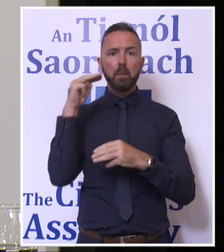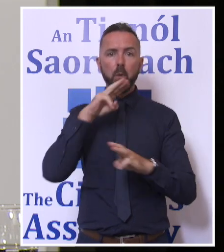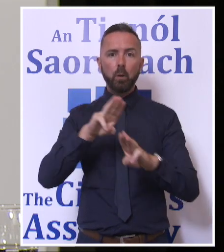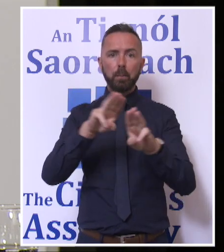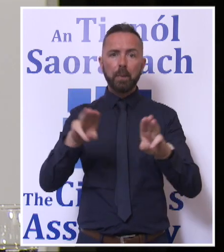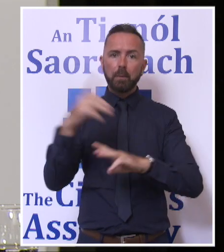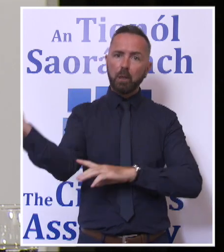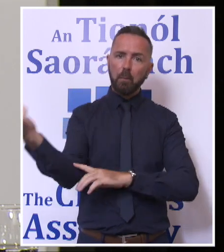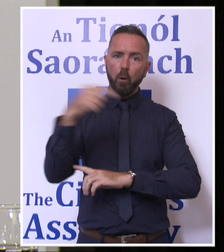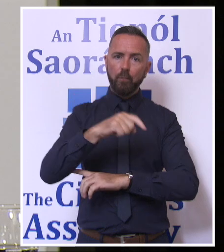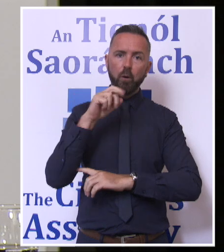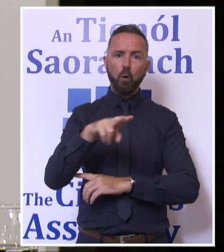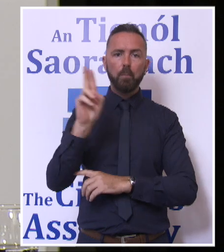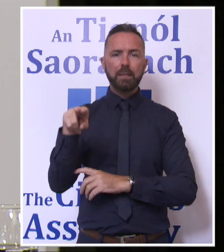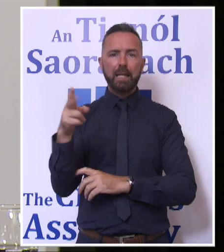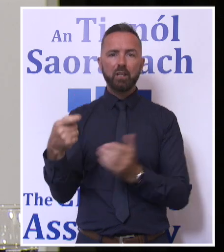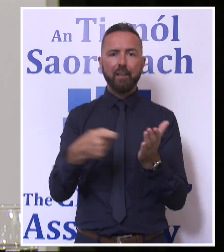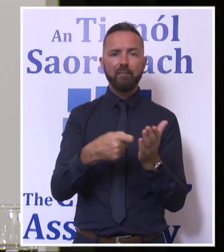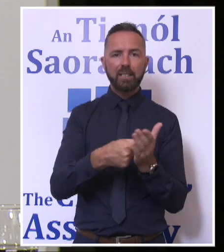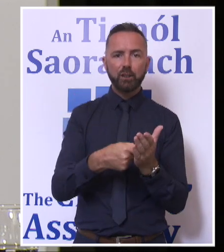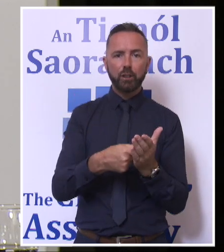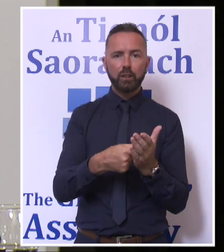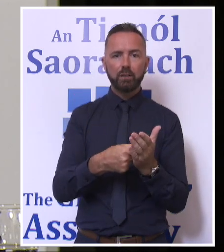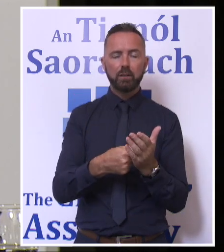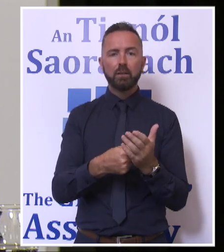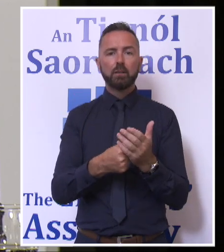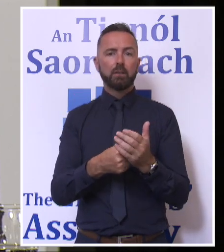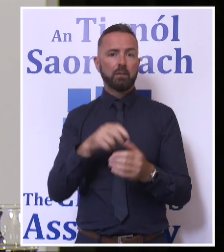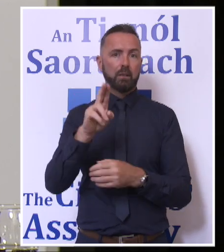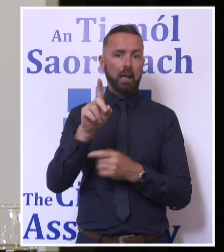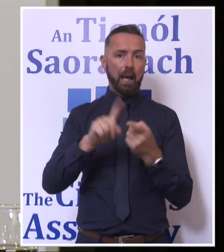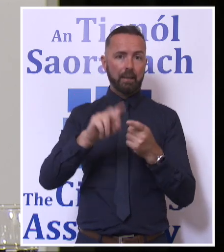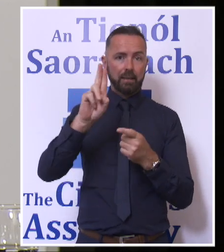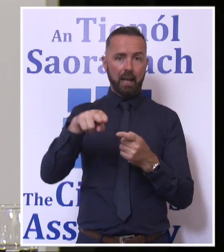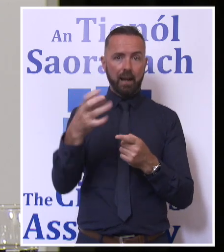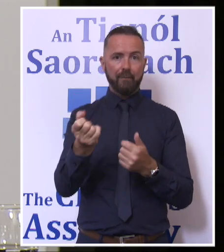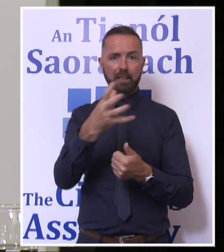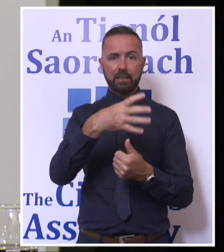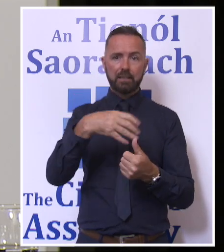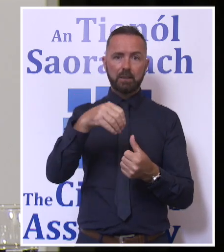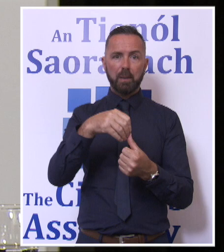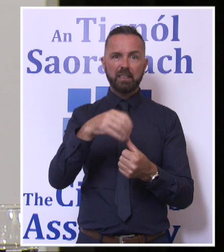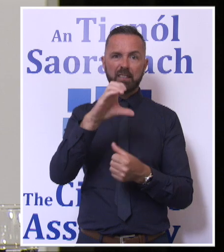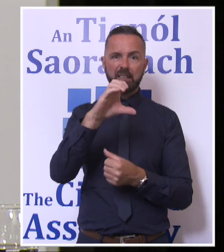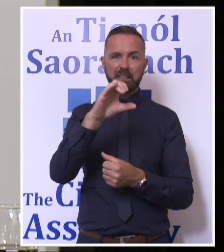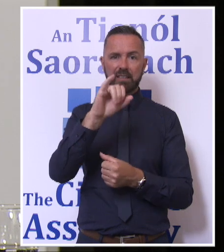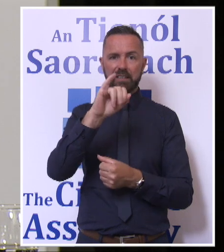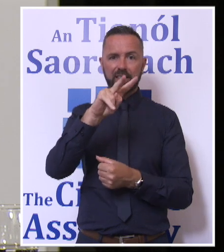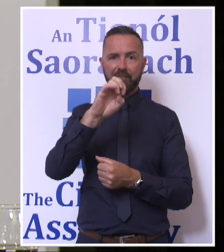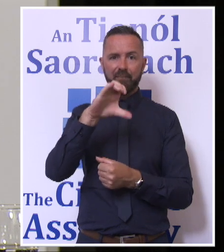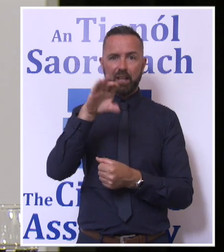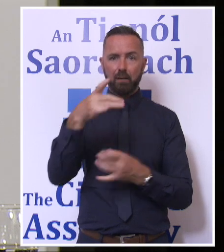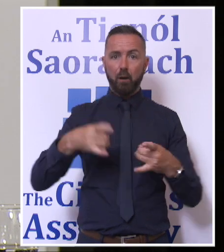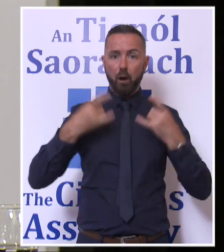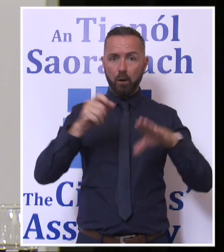potential investors and so on. And they can also propose to confer a civic honour on an individual, but that does then need to be voted on by the entire